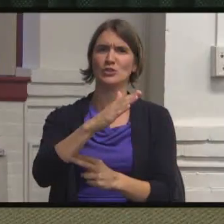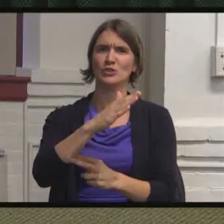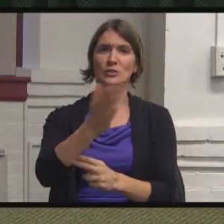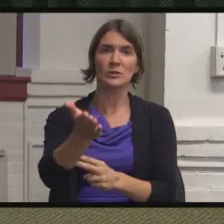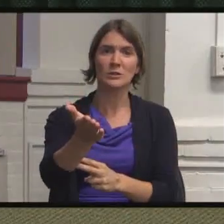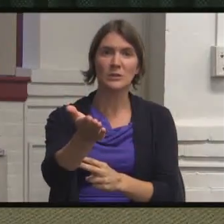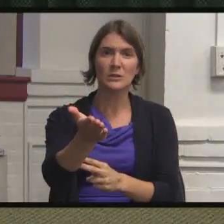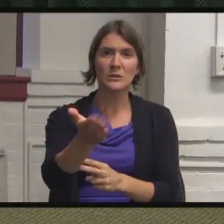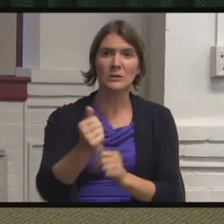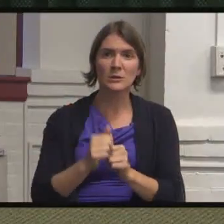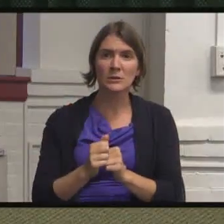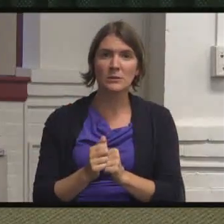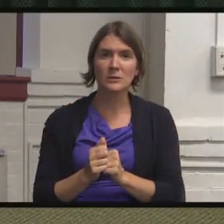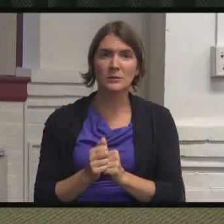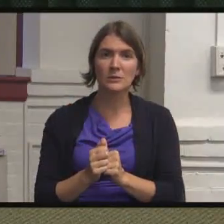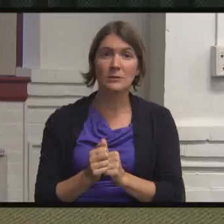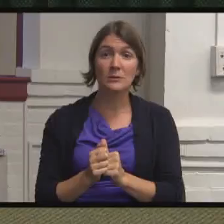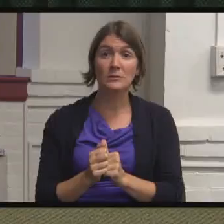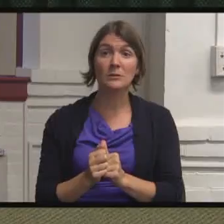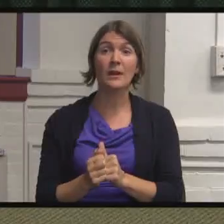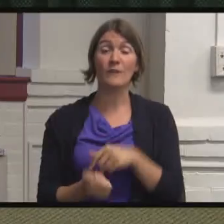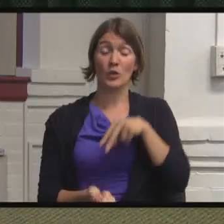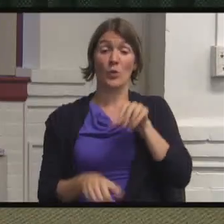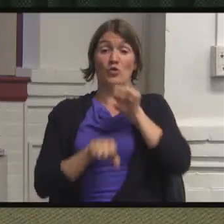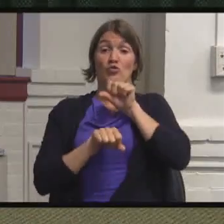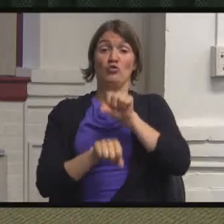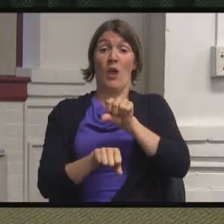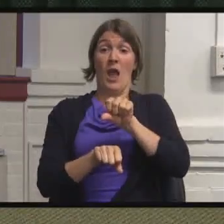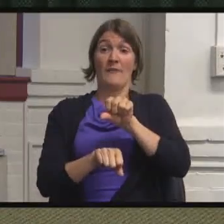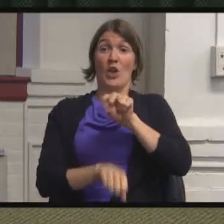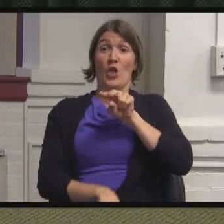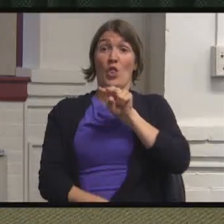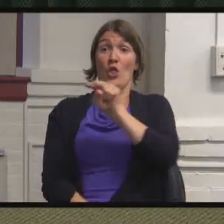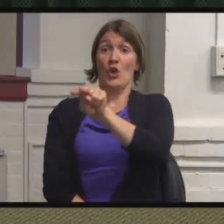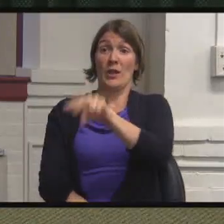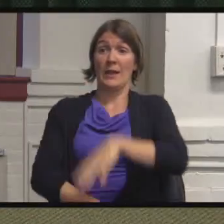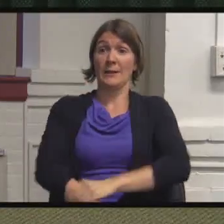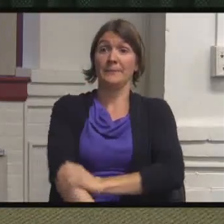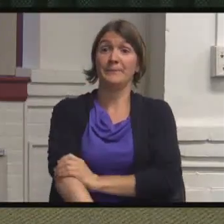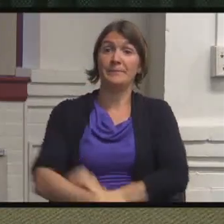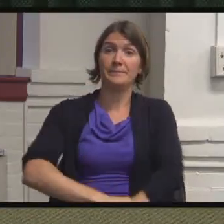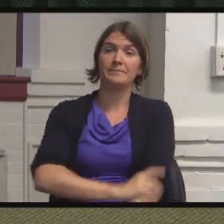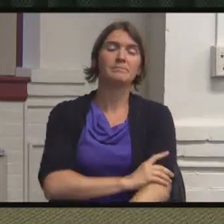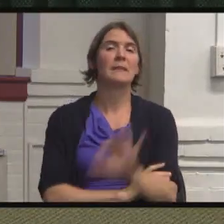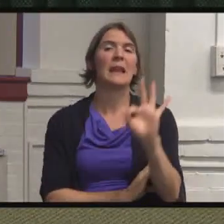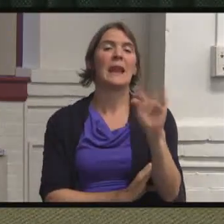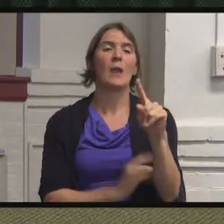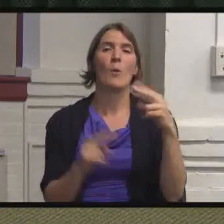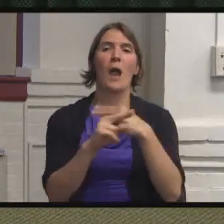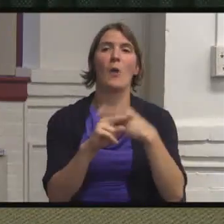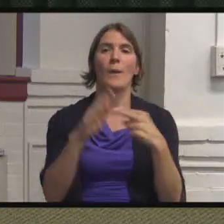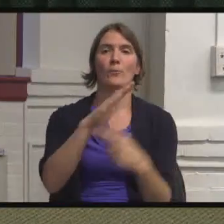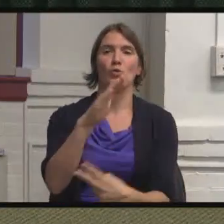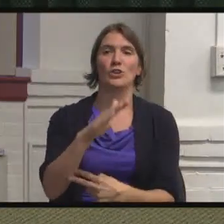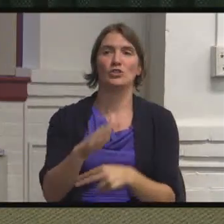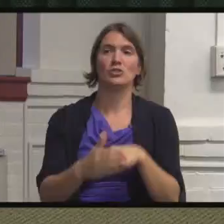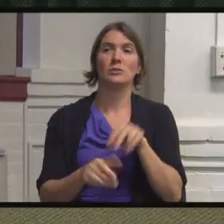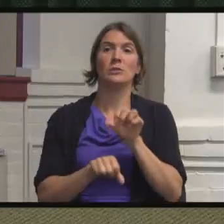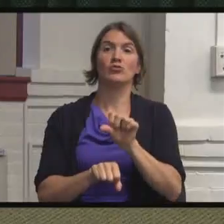Okay. The view from the bridge. View from the bridge? Yeah. Sure. The interstate. Oh, you mean up 91? Yeah. 91 bridge. Yeah. Yeah,